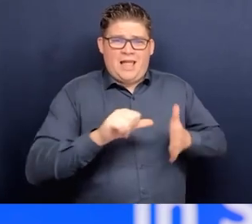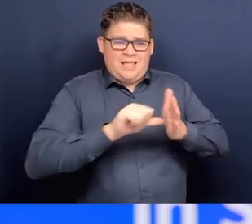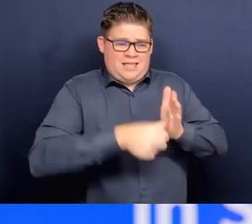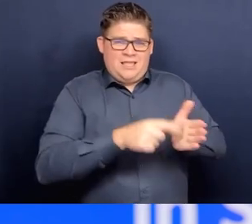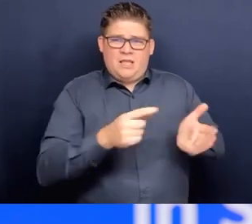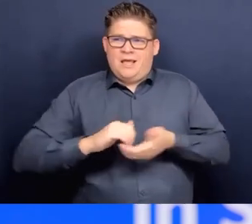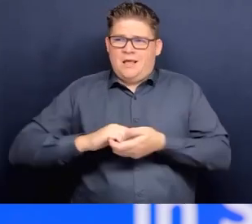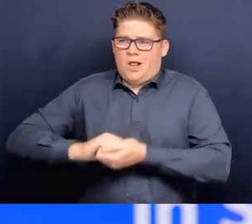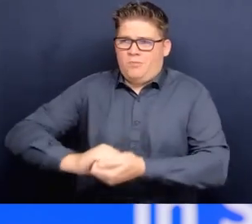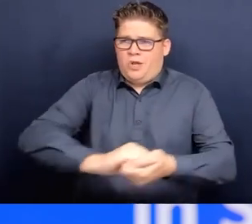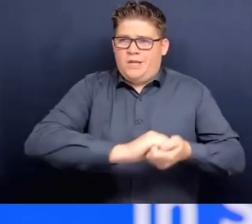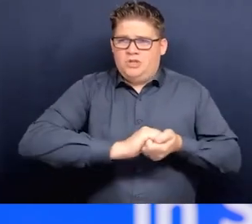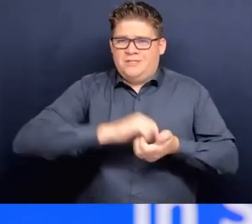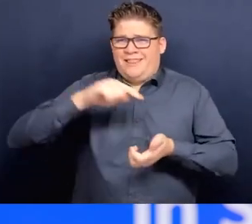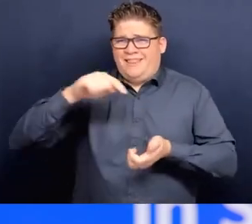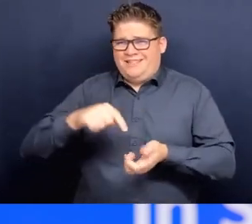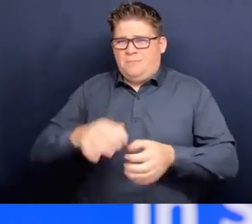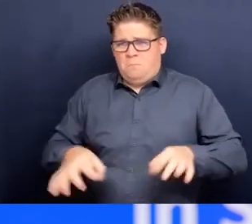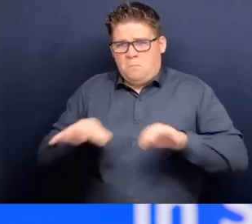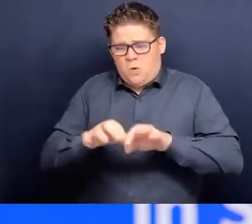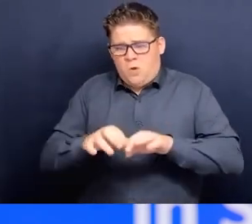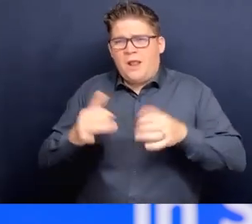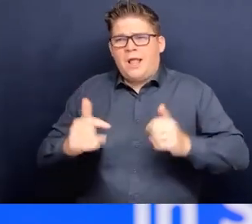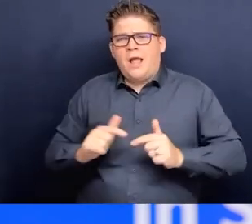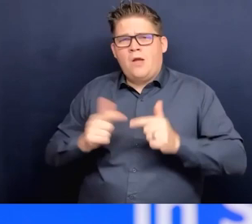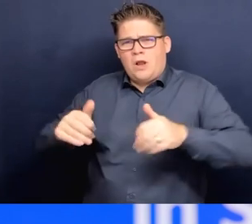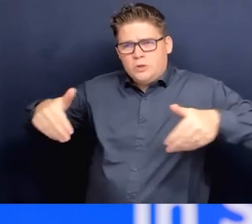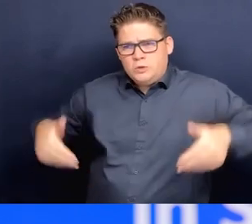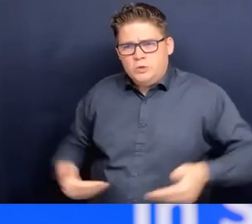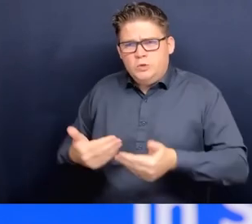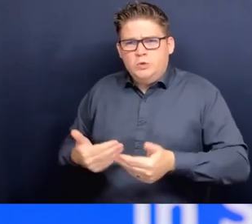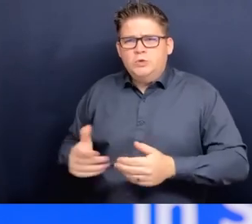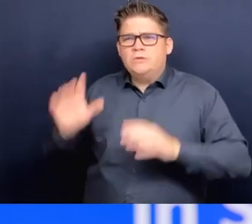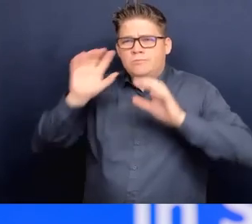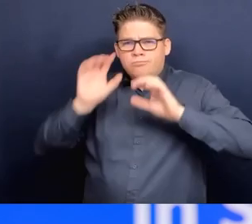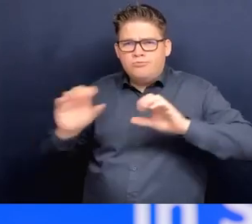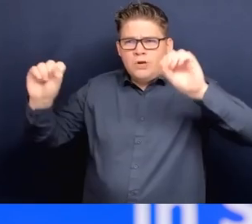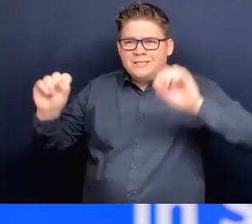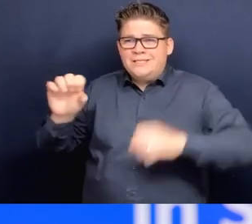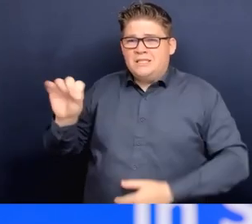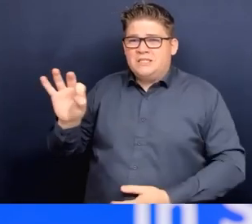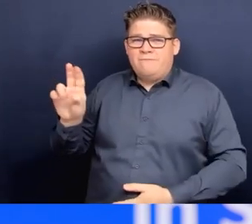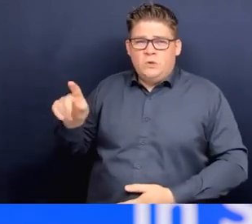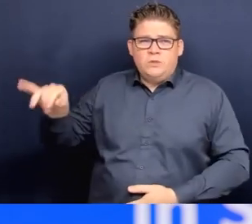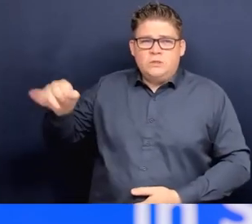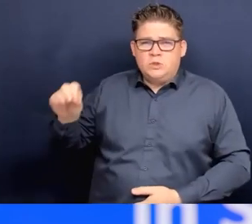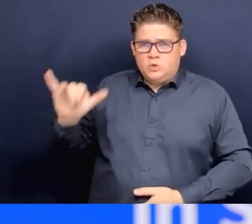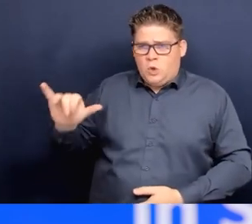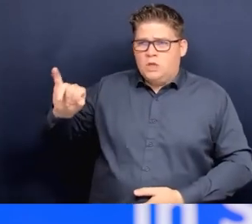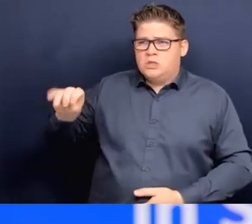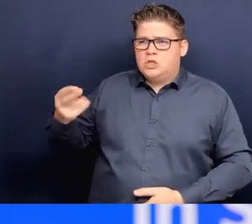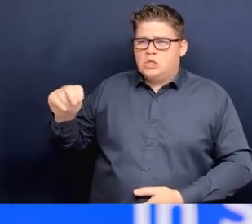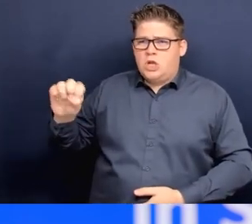Obviously, as Minister Kang has said, this is a collaborative effort. And it's my honor now to introduce one of the key players